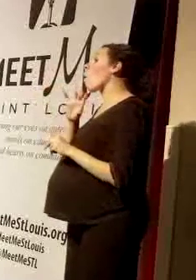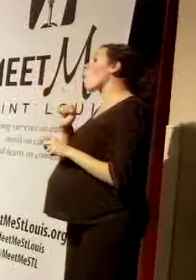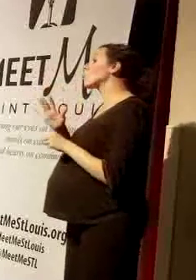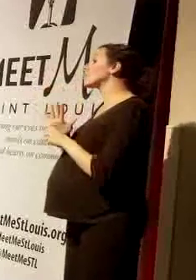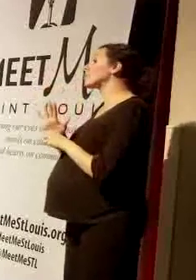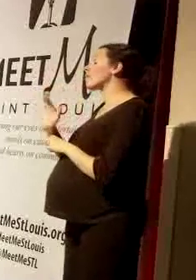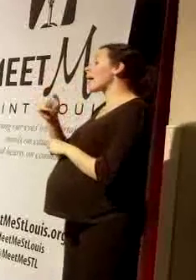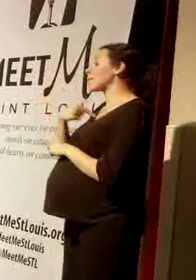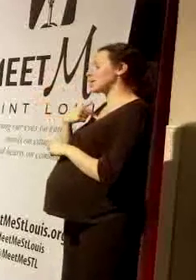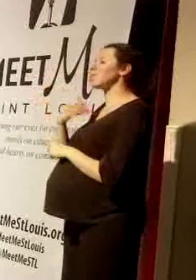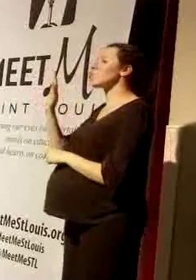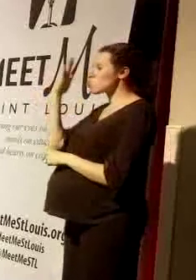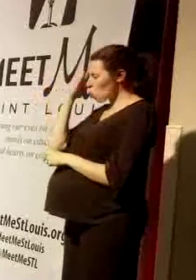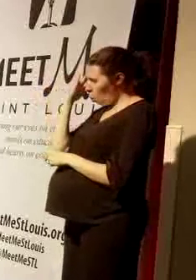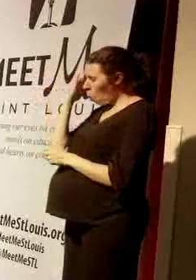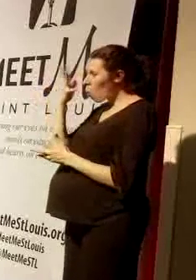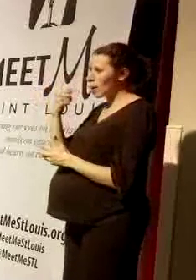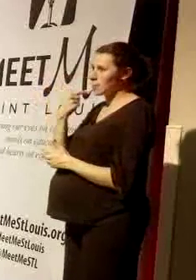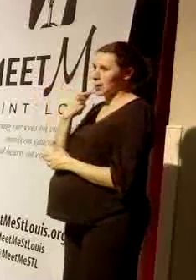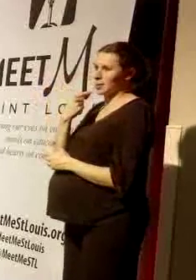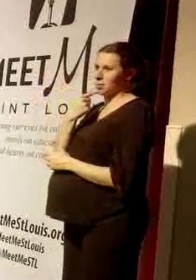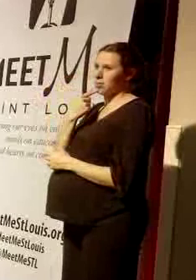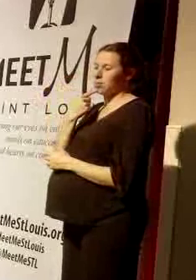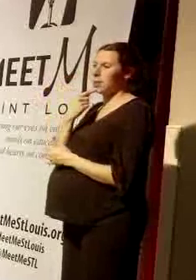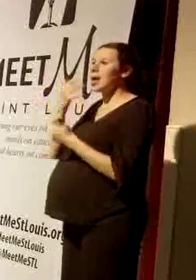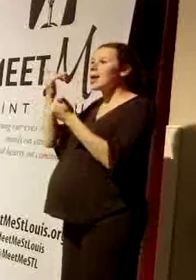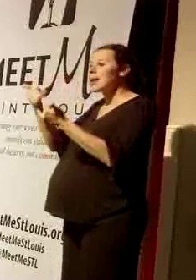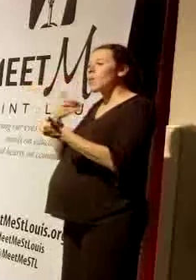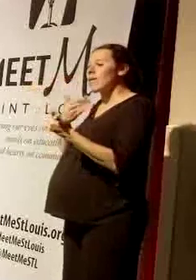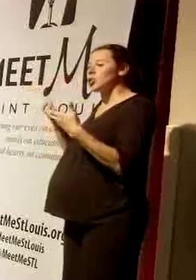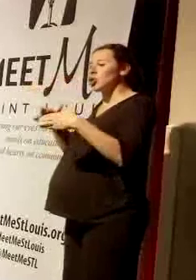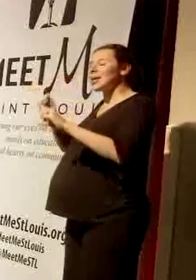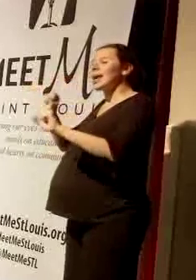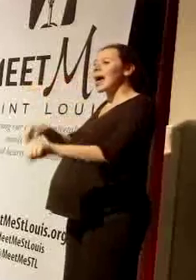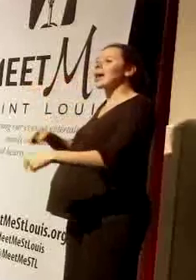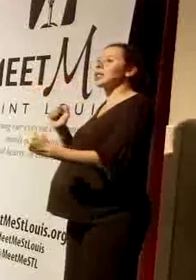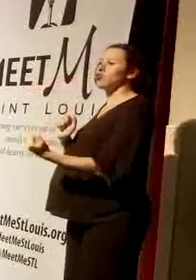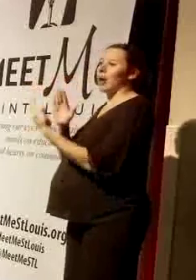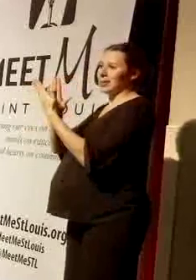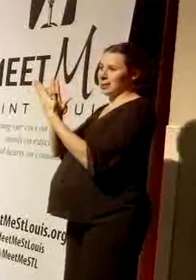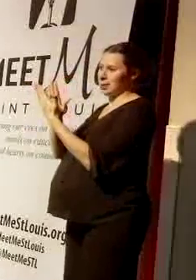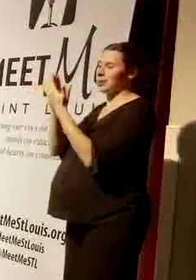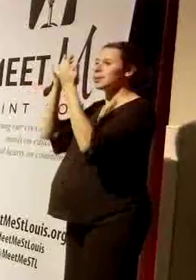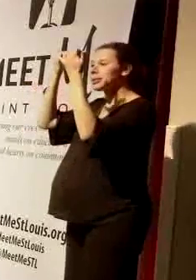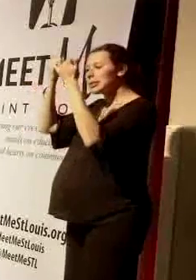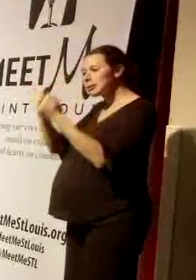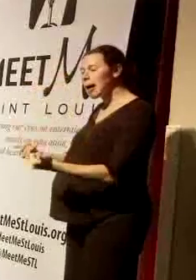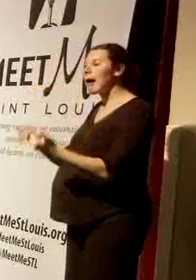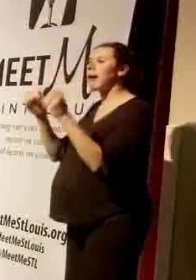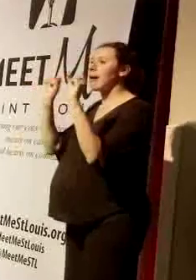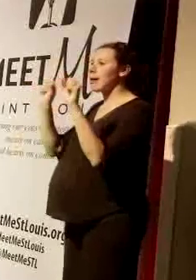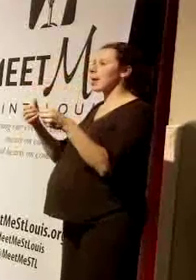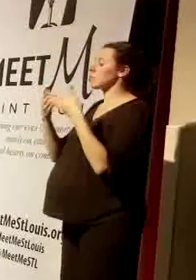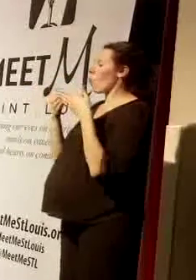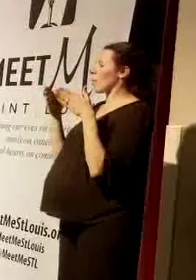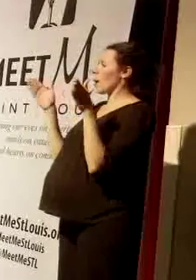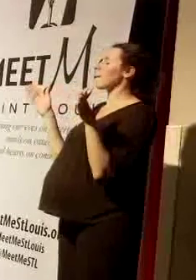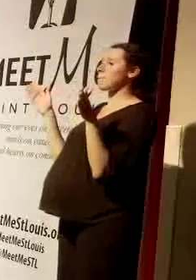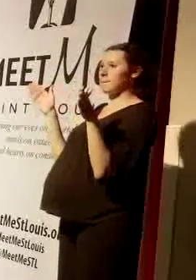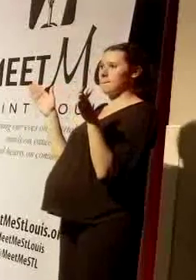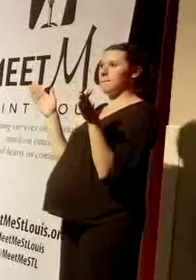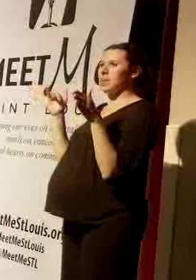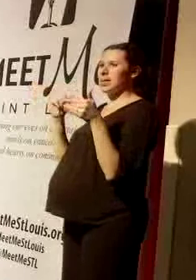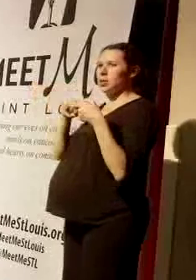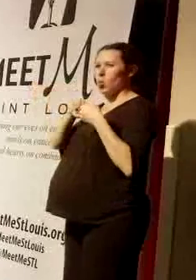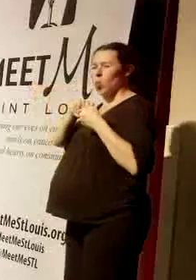know exactly what I'm talking about. Right now, we have a chance to address that. Today, we have a chance to open up these wounds